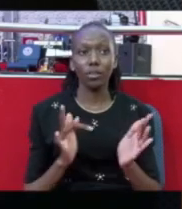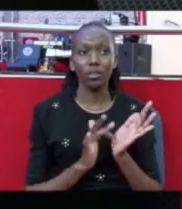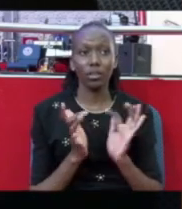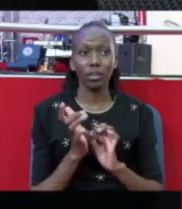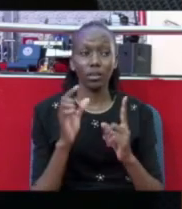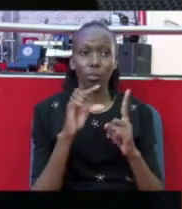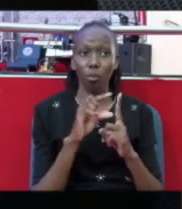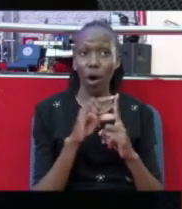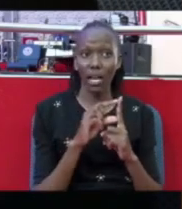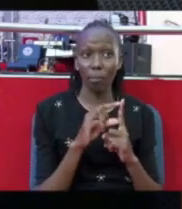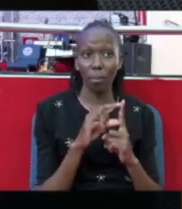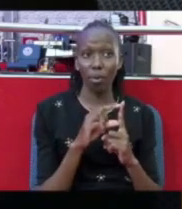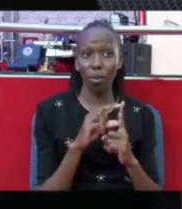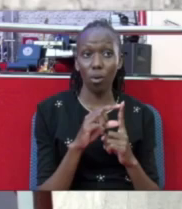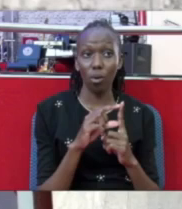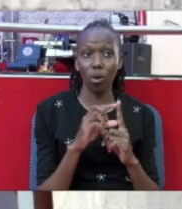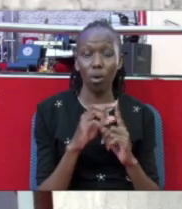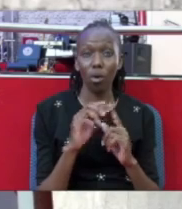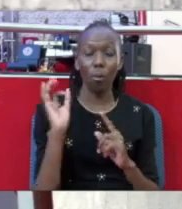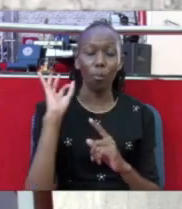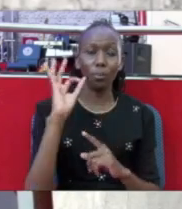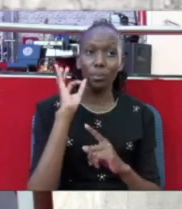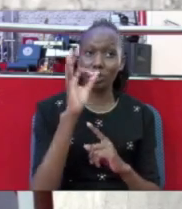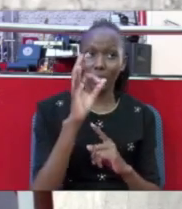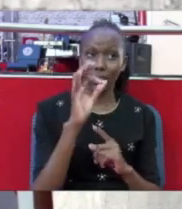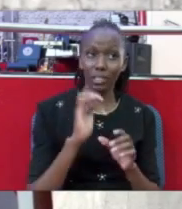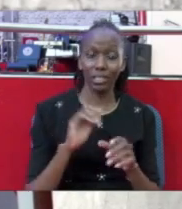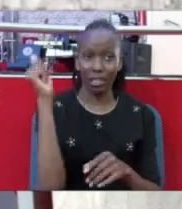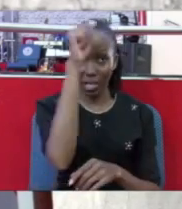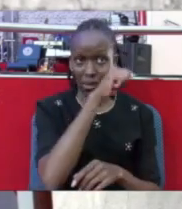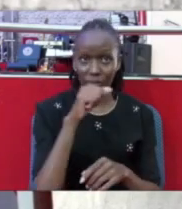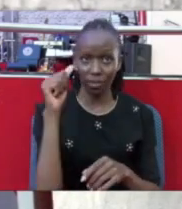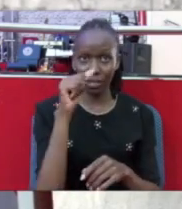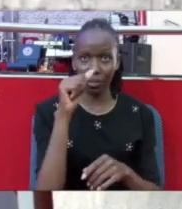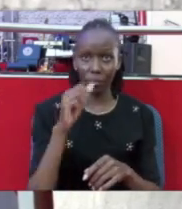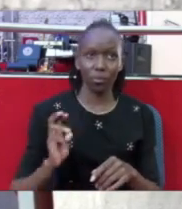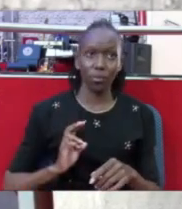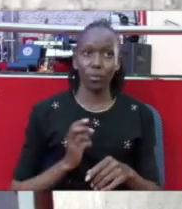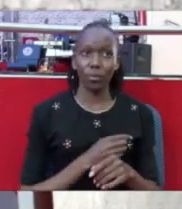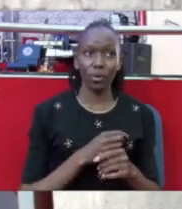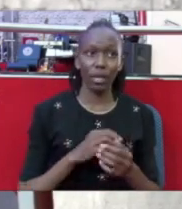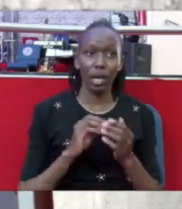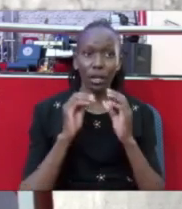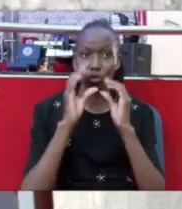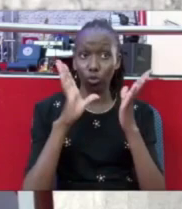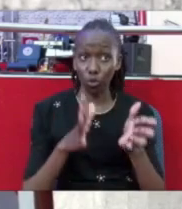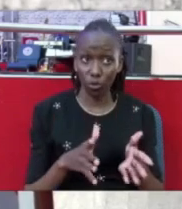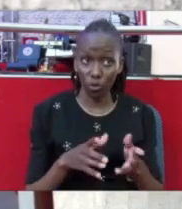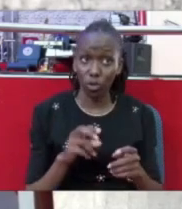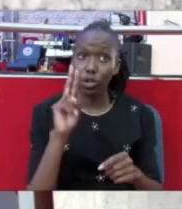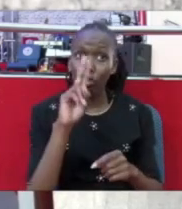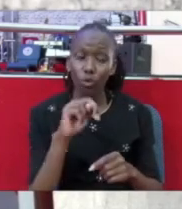unajua wakati Biblia ililetwa kwetu hapa Afrika, we were taught not to think about material things. Tuliambiwa